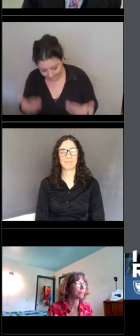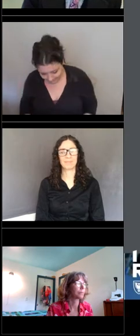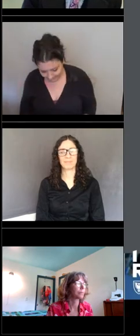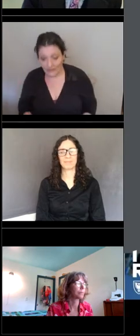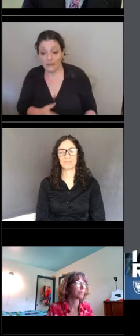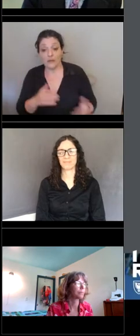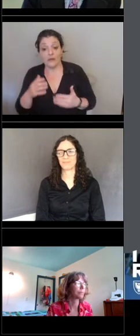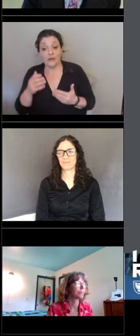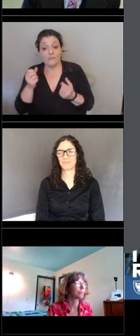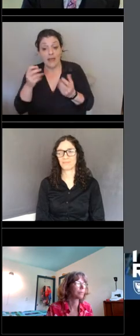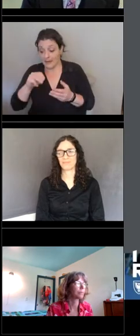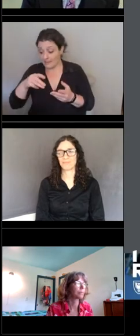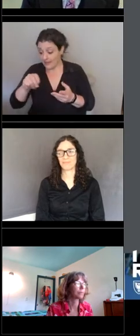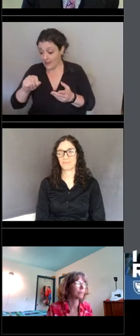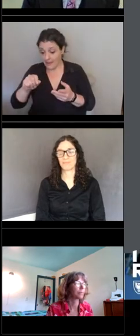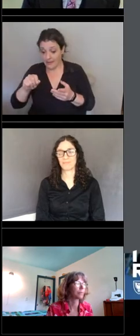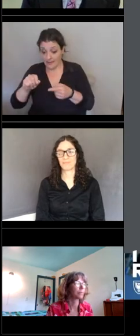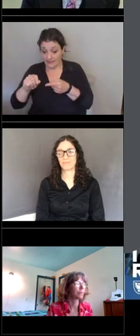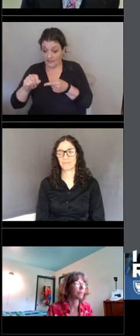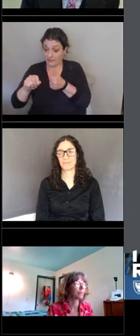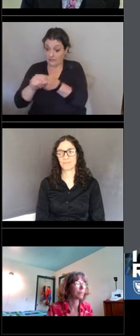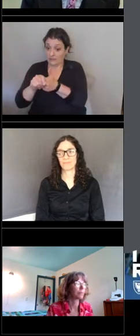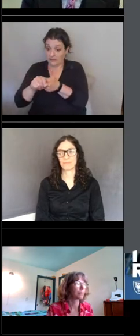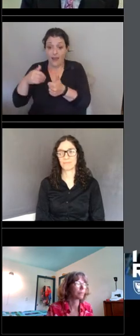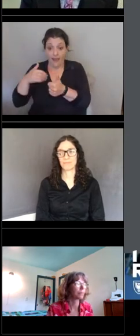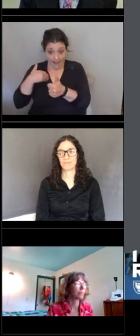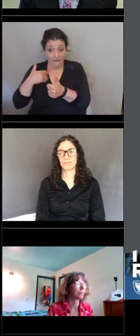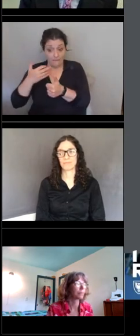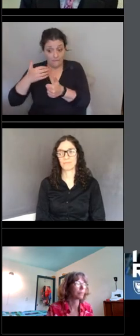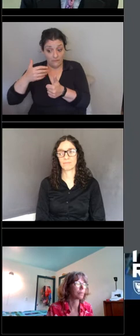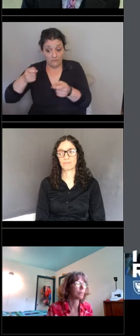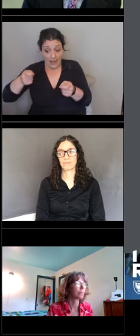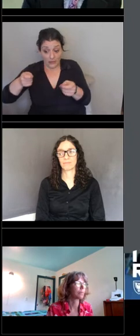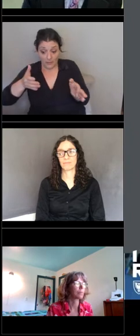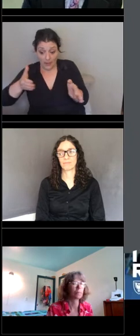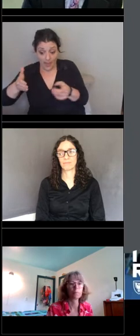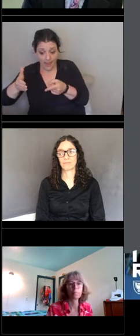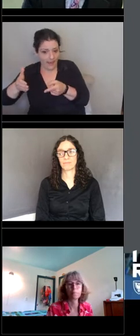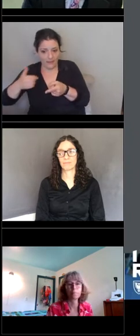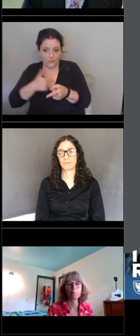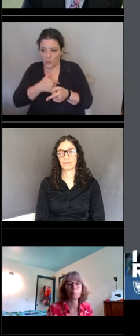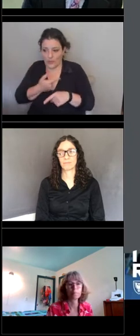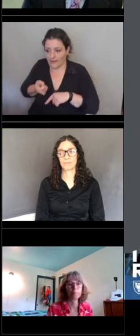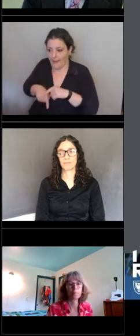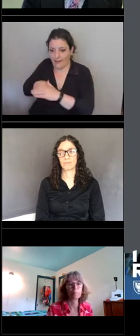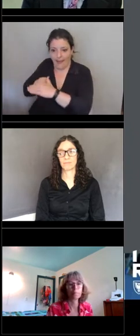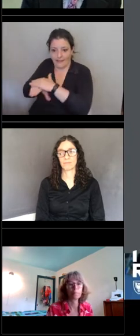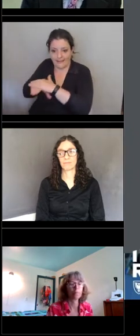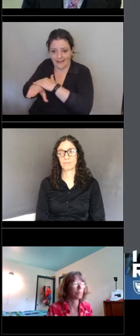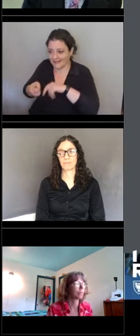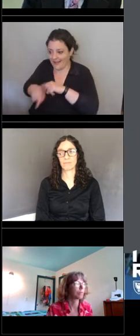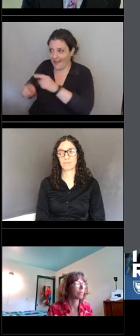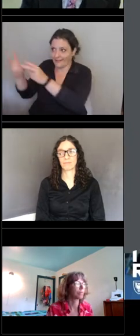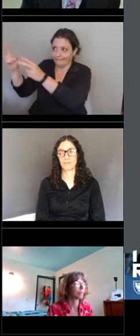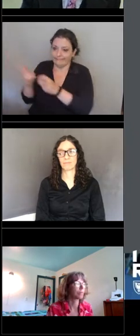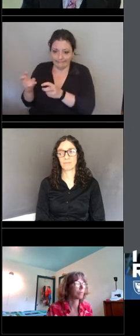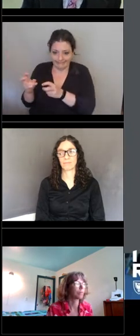have any management plans that are accessible that we can even access or download. So as we move